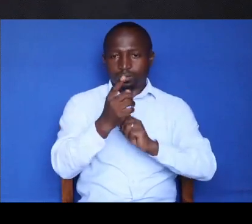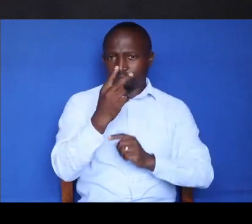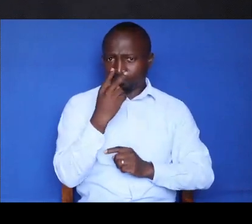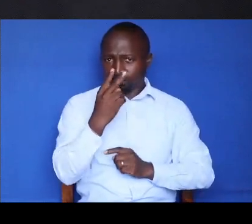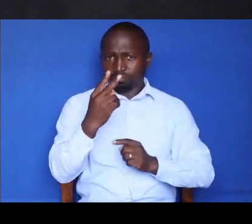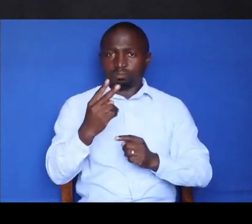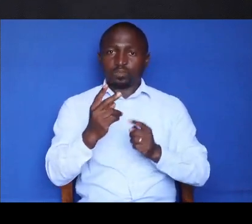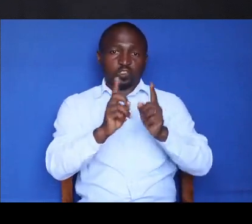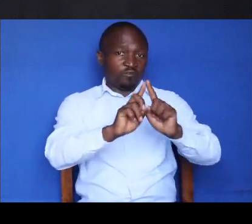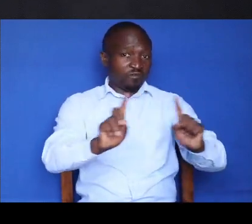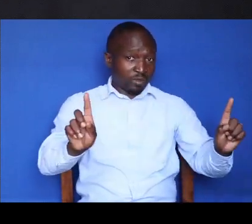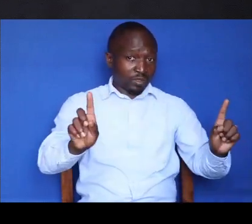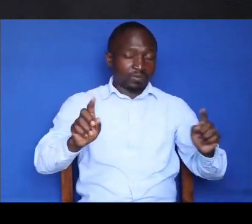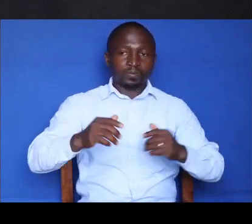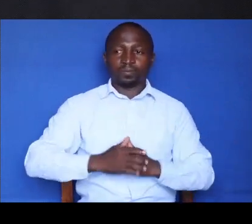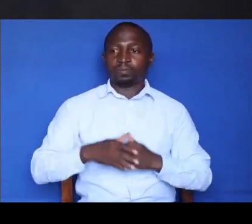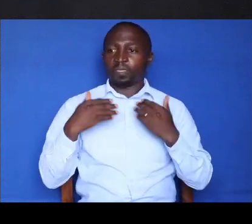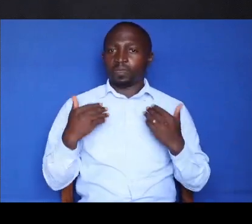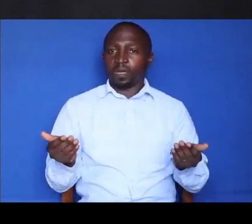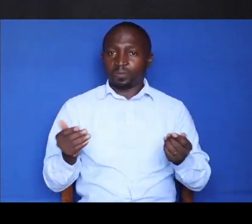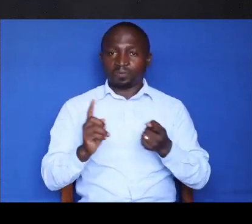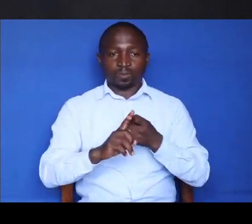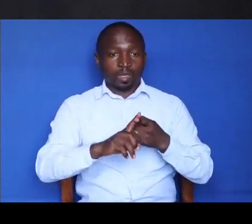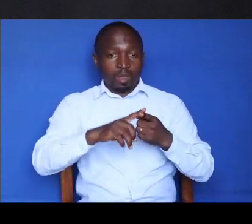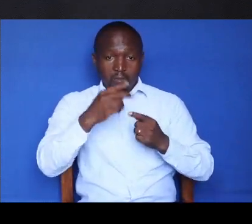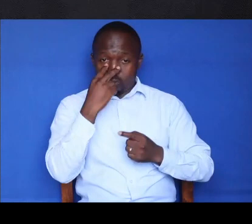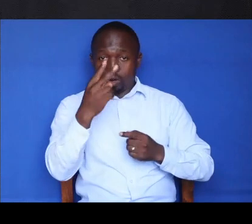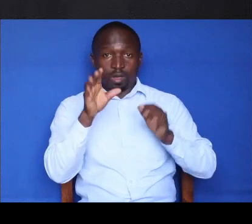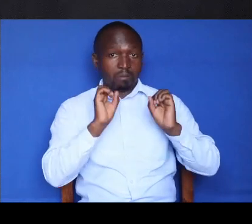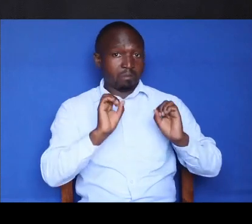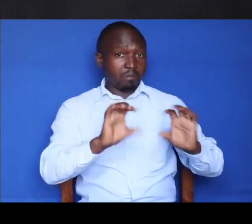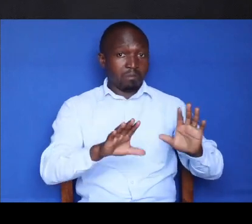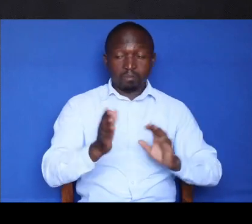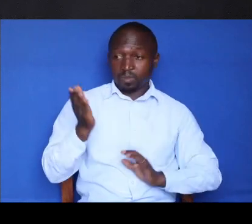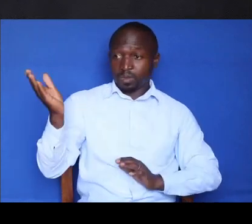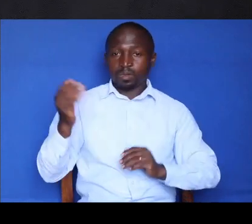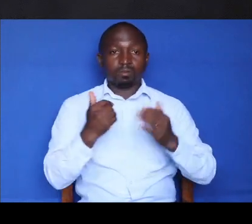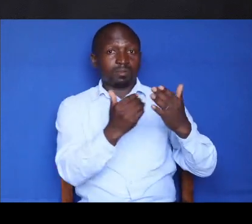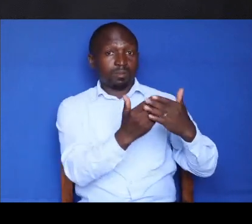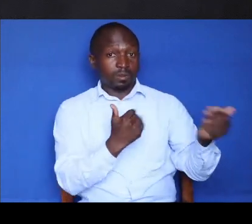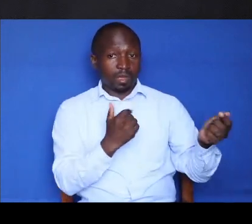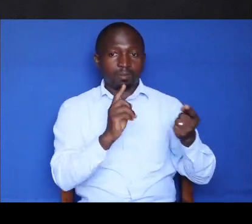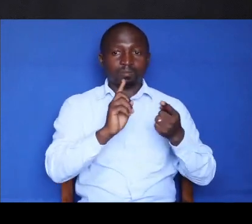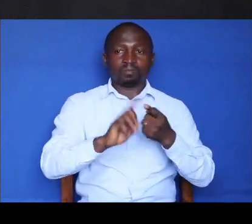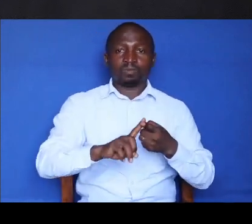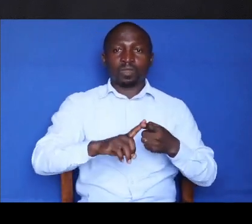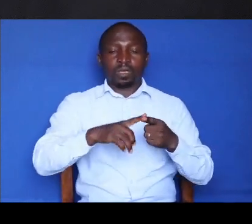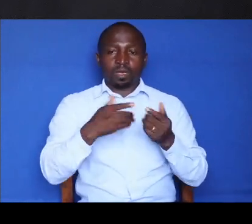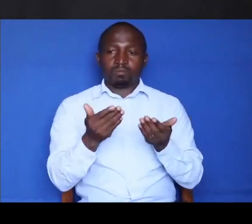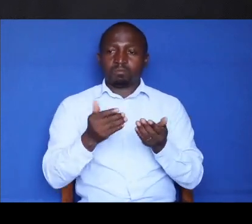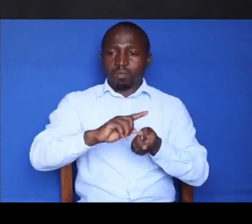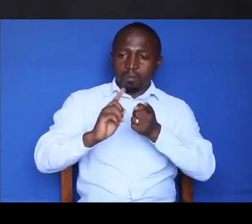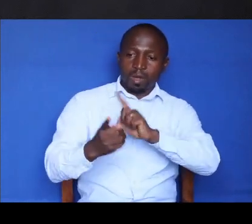have secondary appearance. Now the secondary appearance, the new physical appearance that has